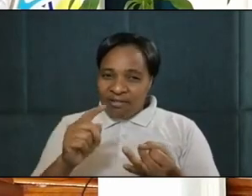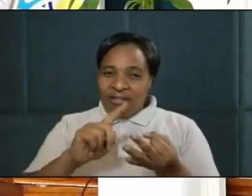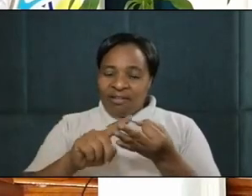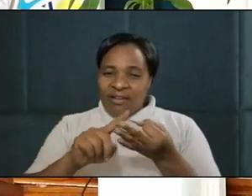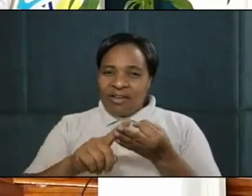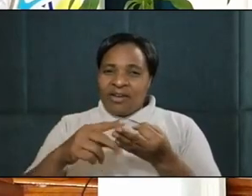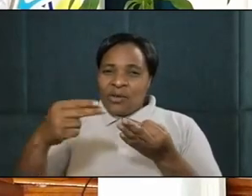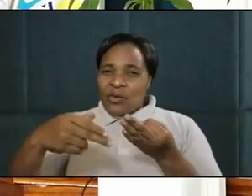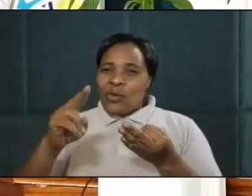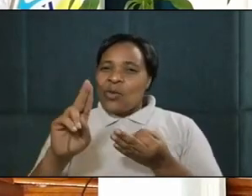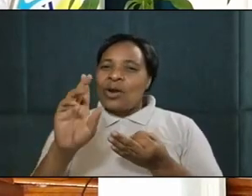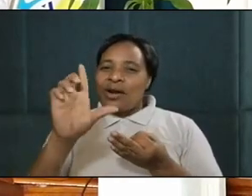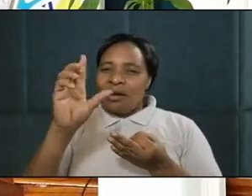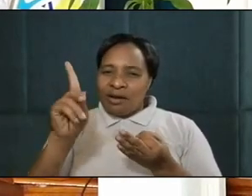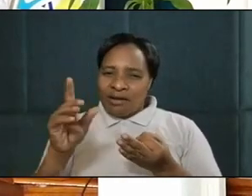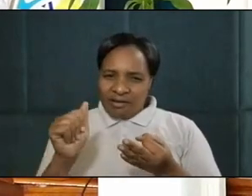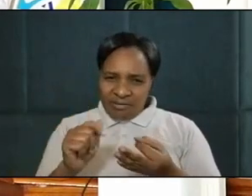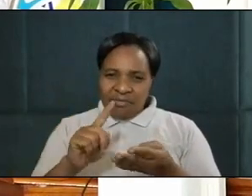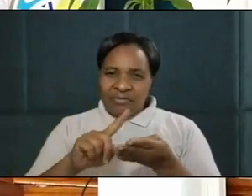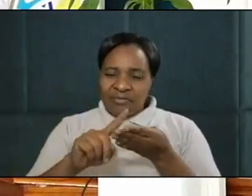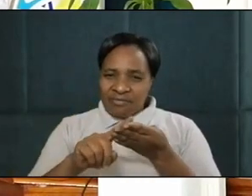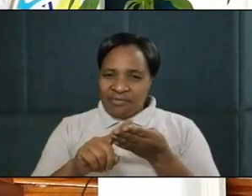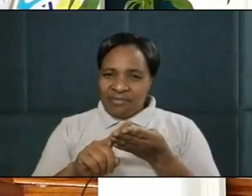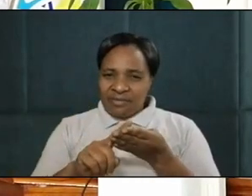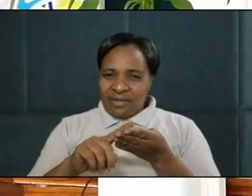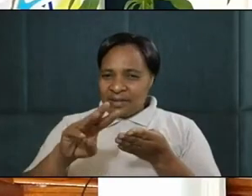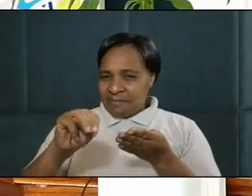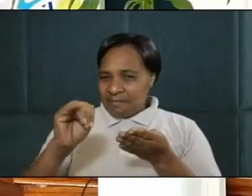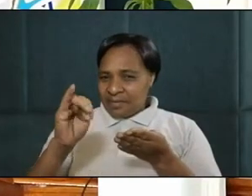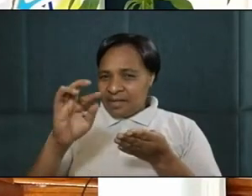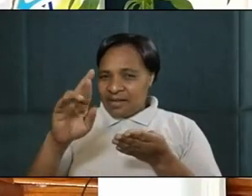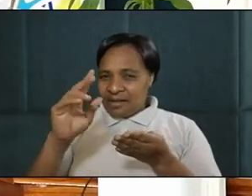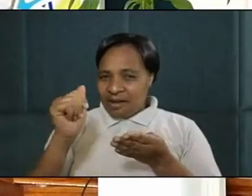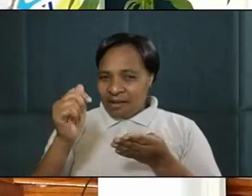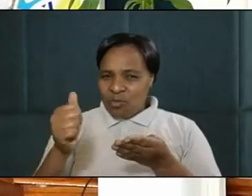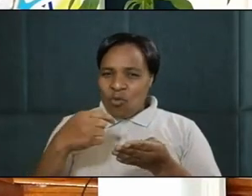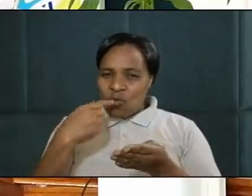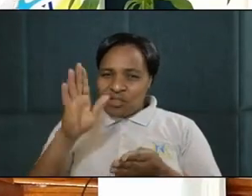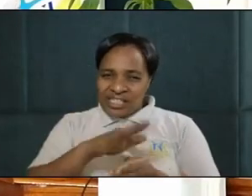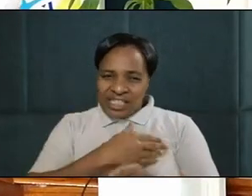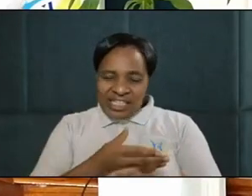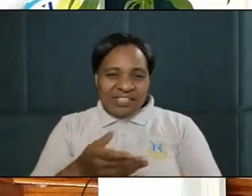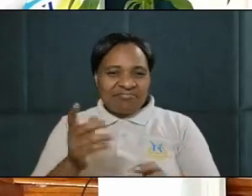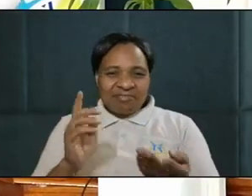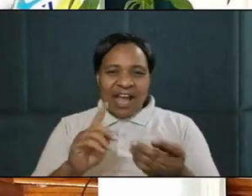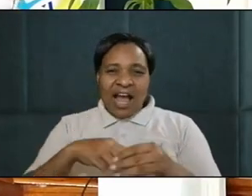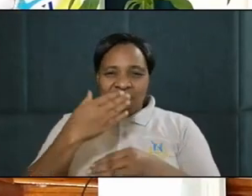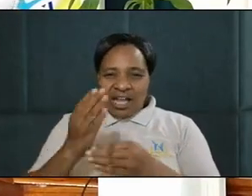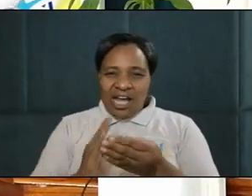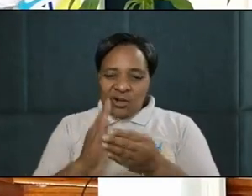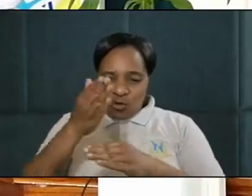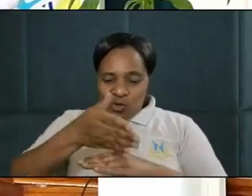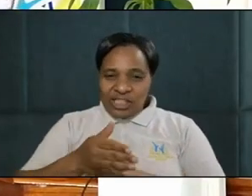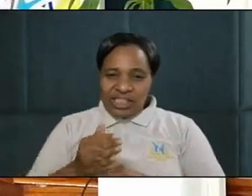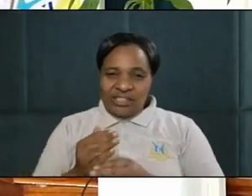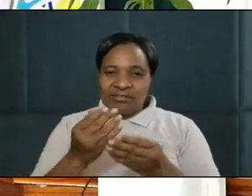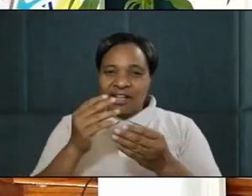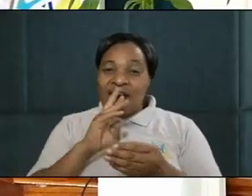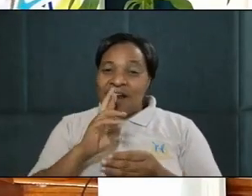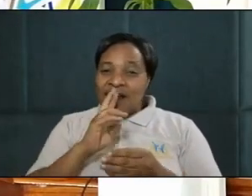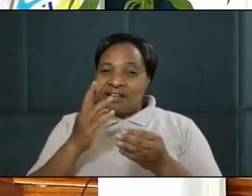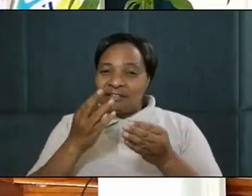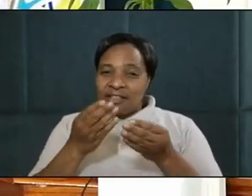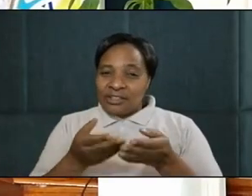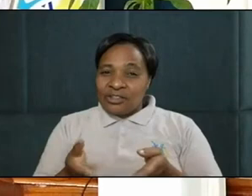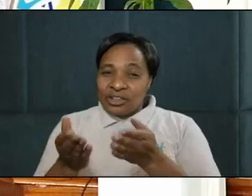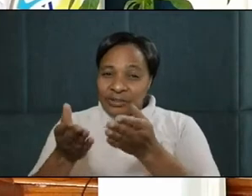Hulda. Hulda. I remember Miriam as well, singing the song after they crossed the Red Sea. Thank you very much. Now, Paul,